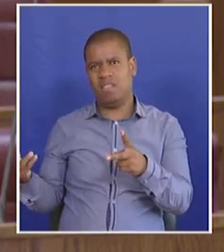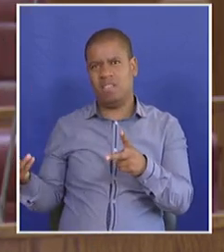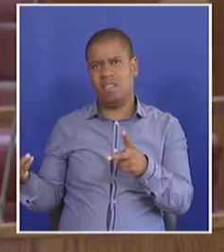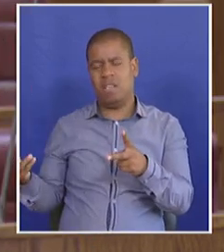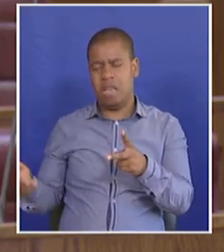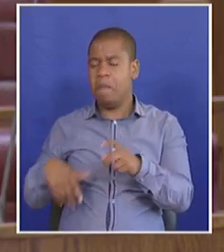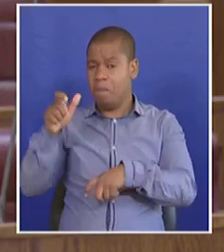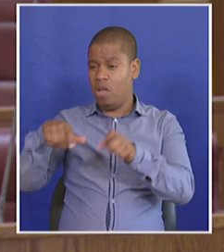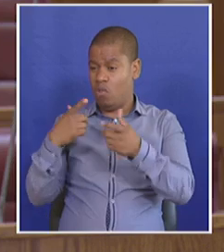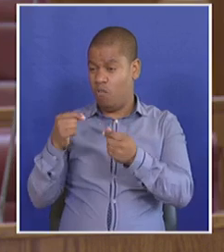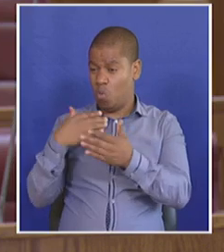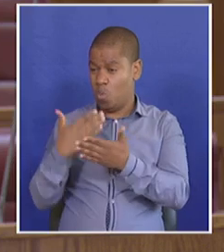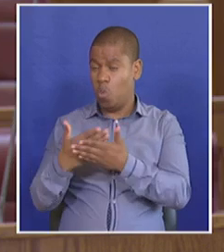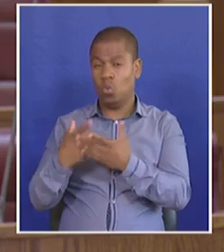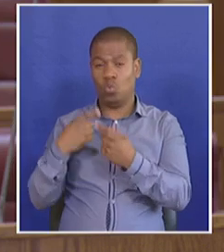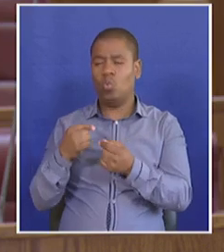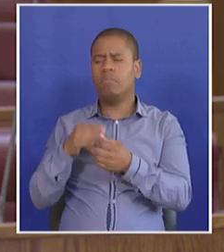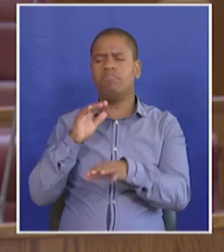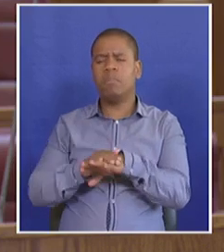to conduct the whole security assessment